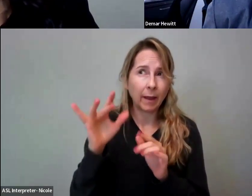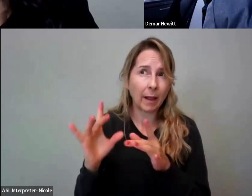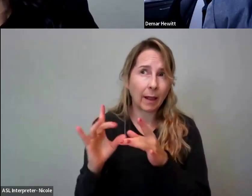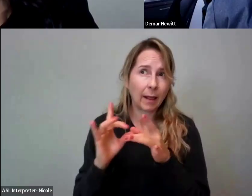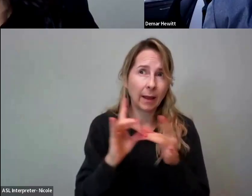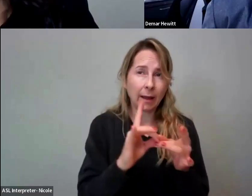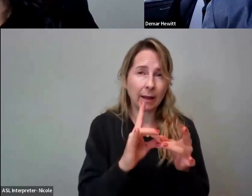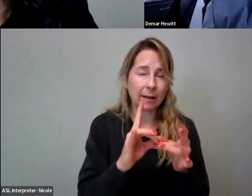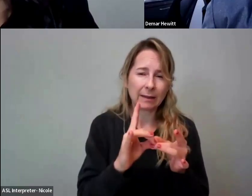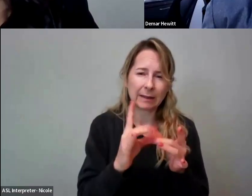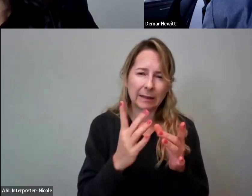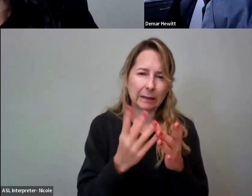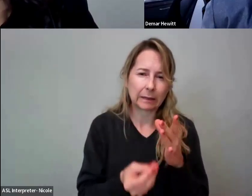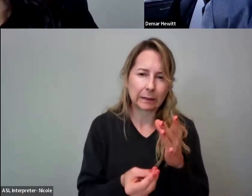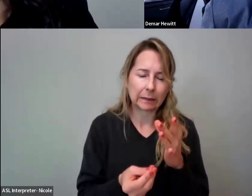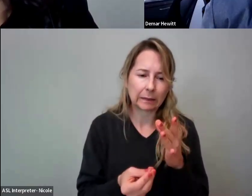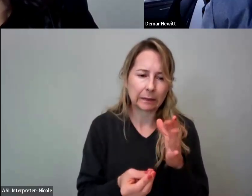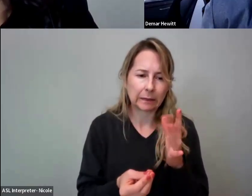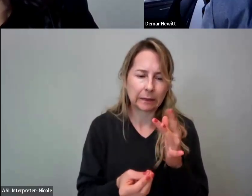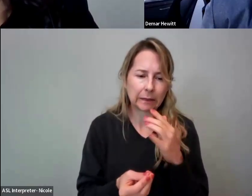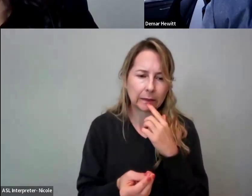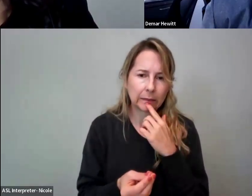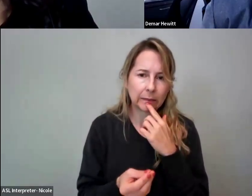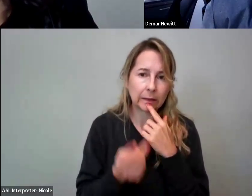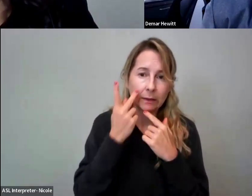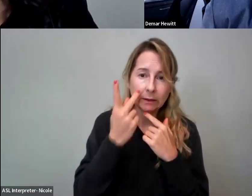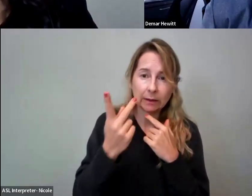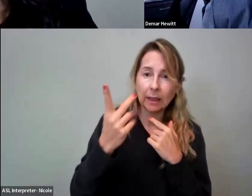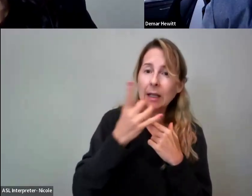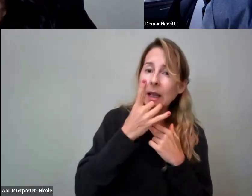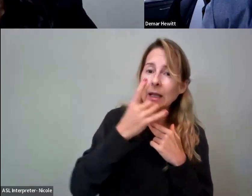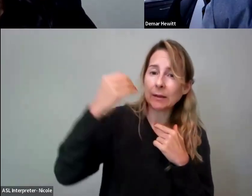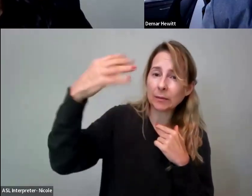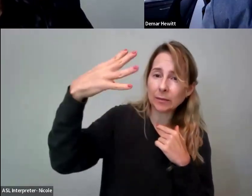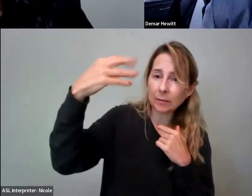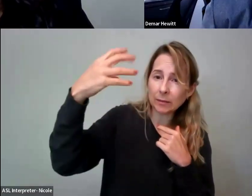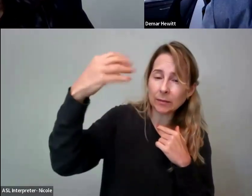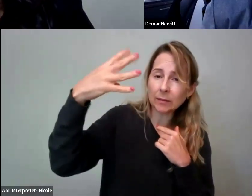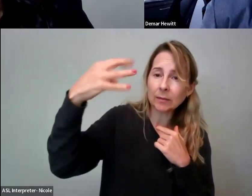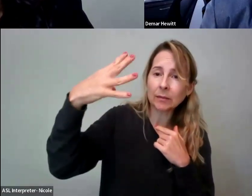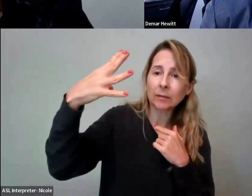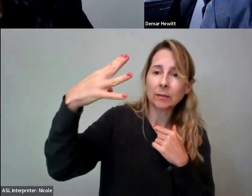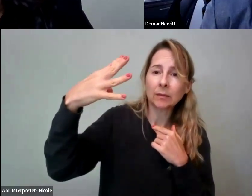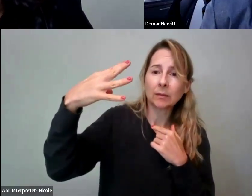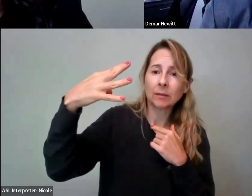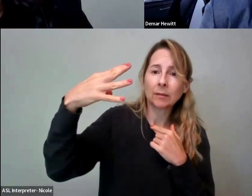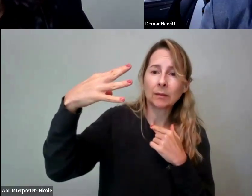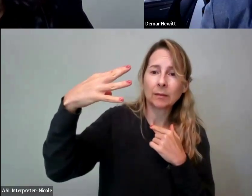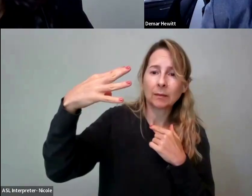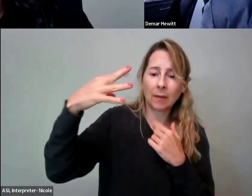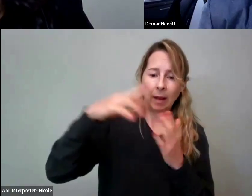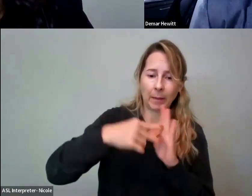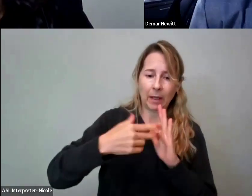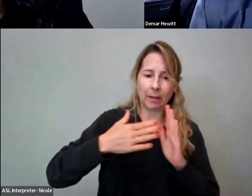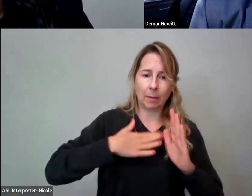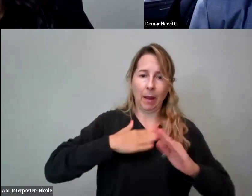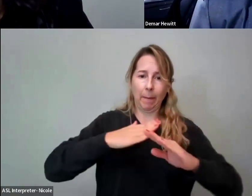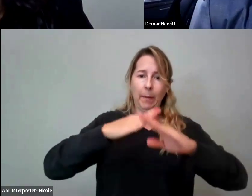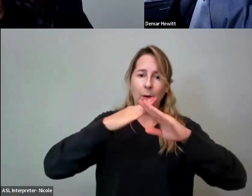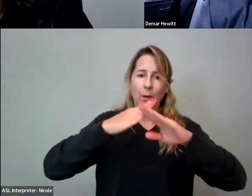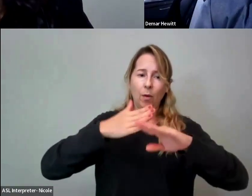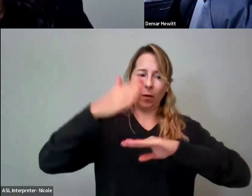one is missing. Seeing that flashing light so that I can that I can overcome the barrier of